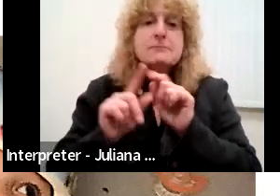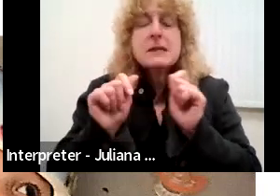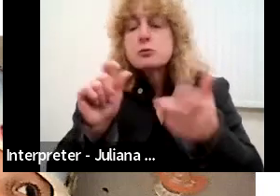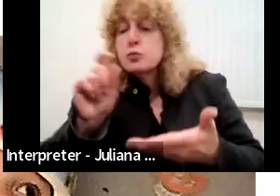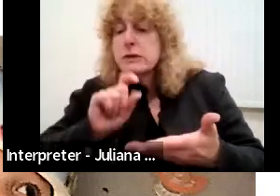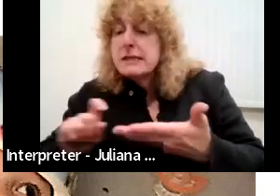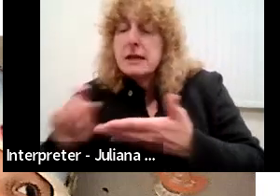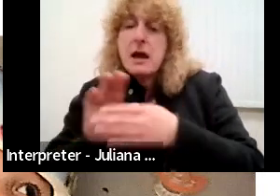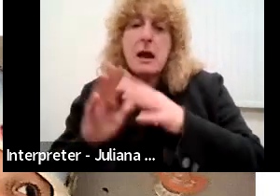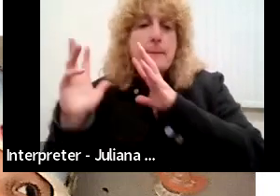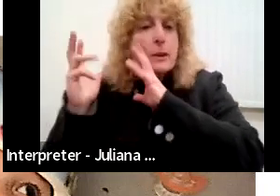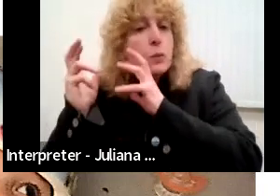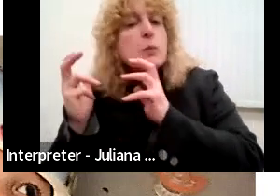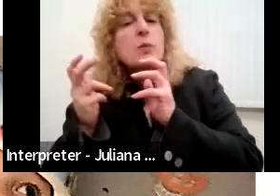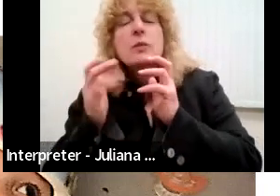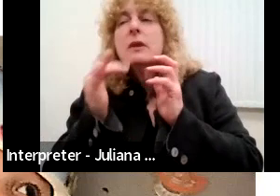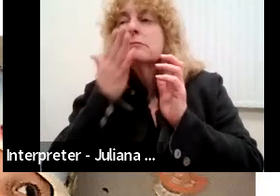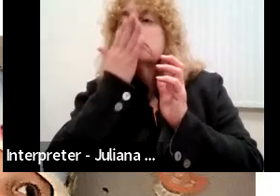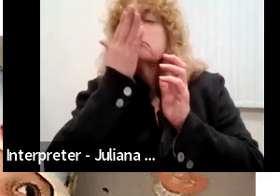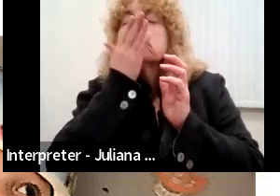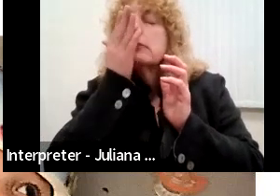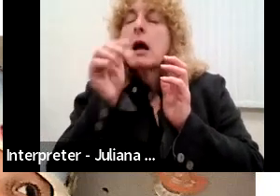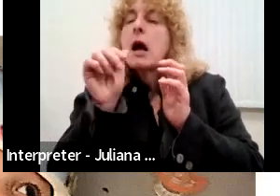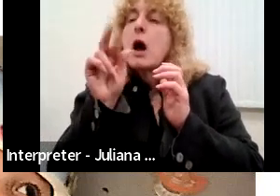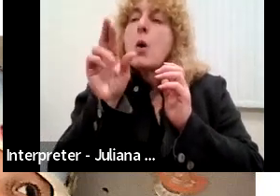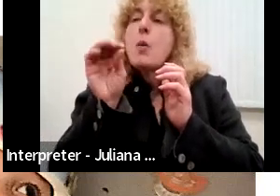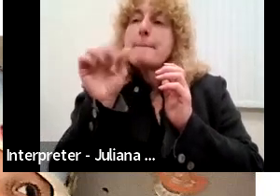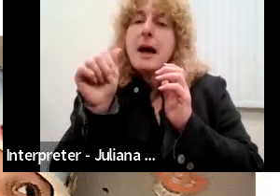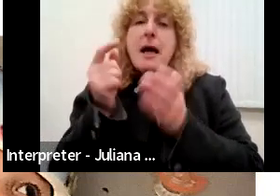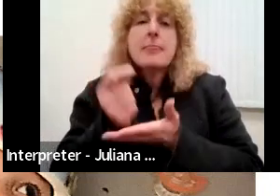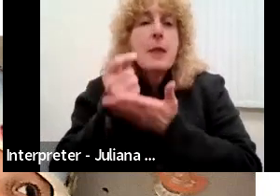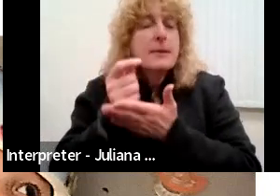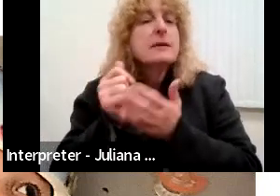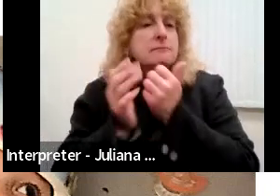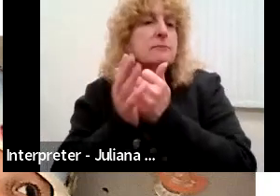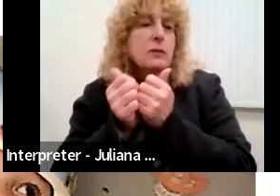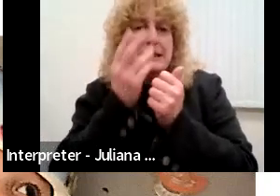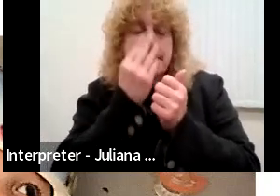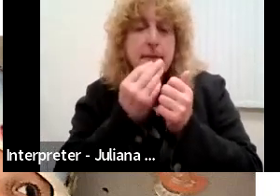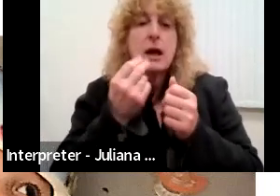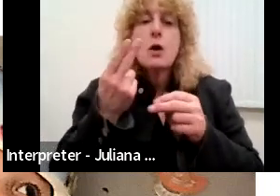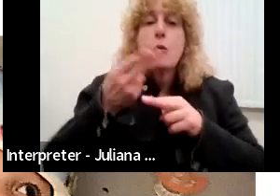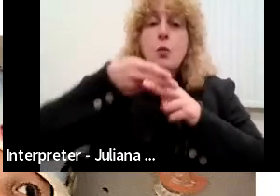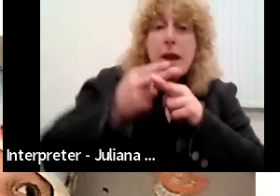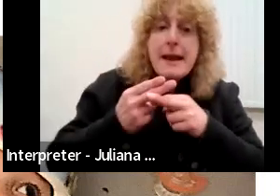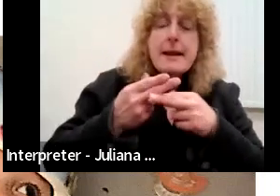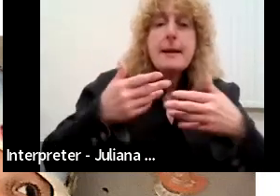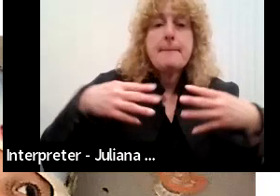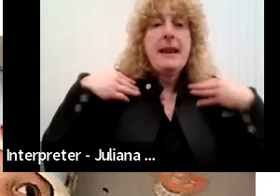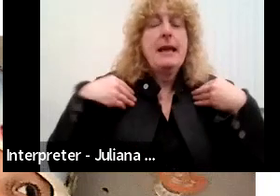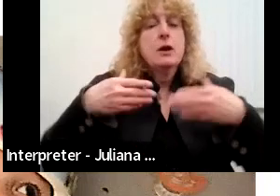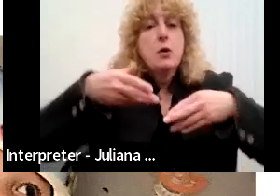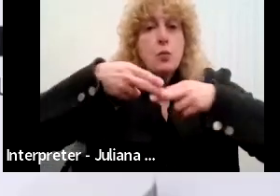pillow, kind of like aromatherapy where it can assist with sleeping. And then using the weighted blankets and weighted stuffed animals as